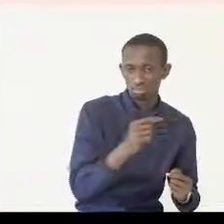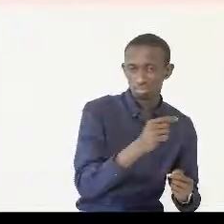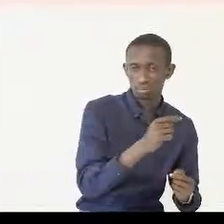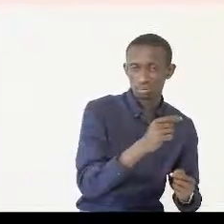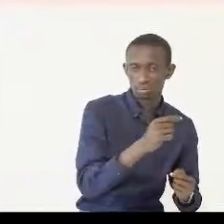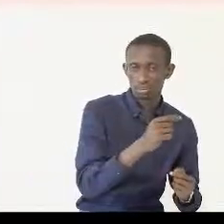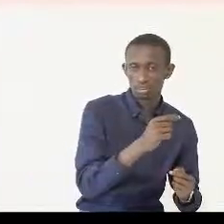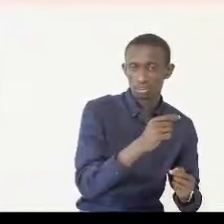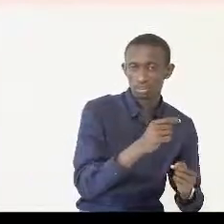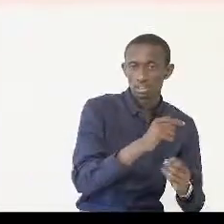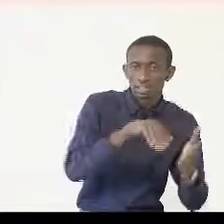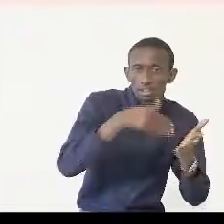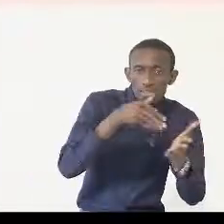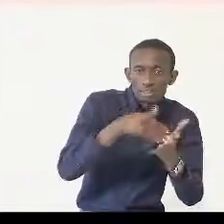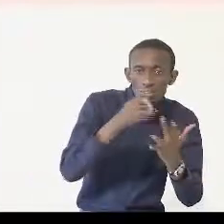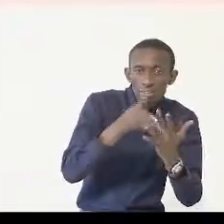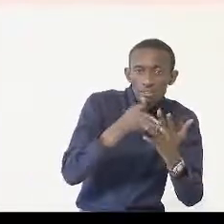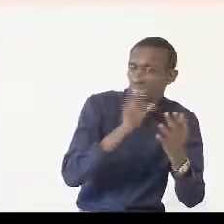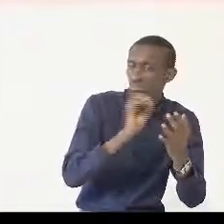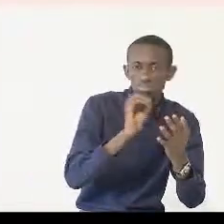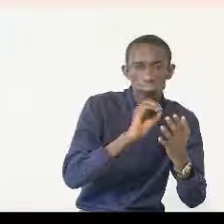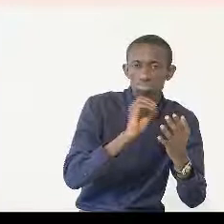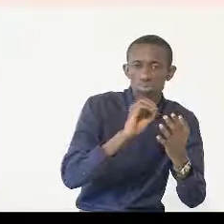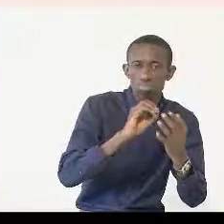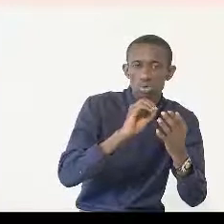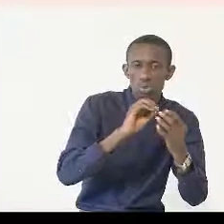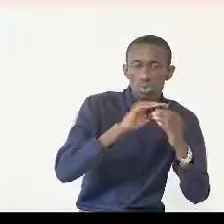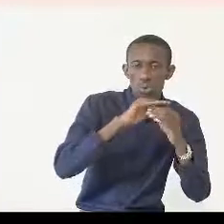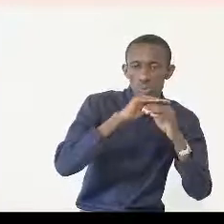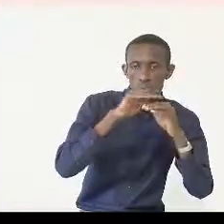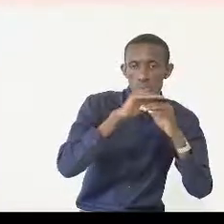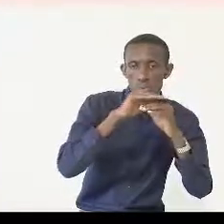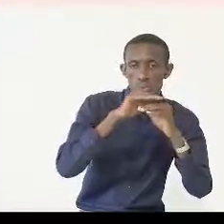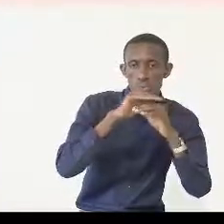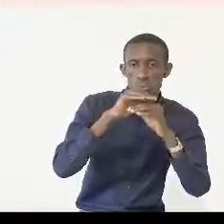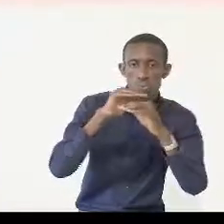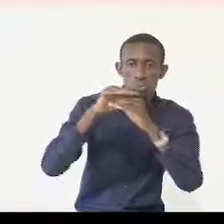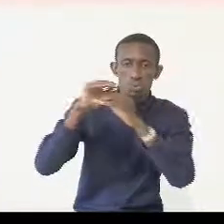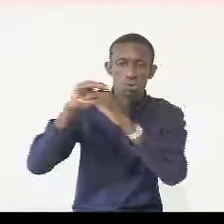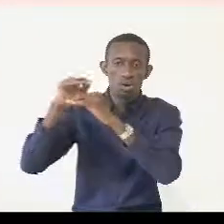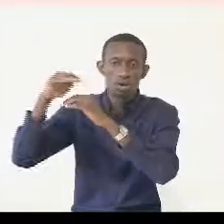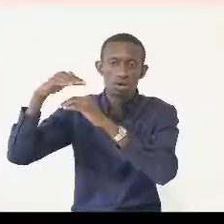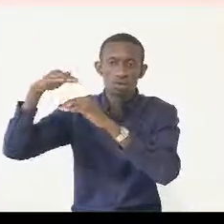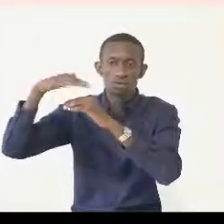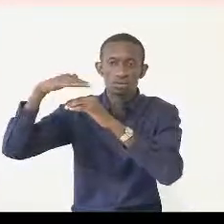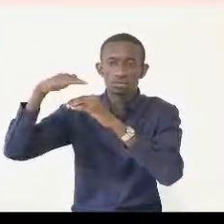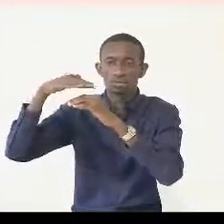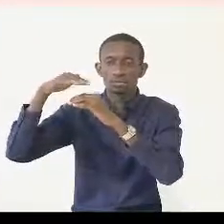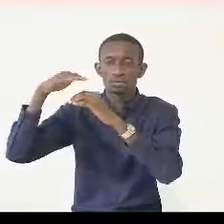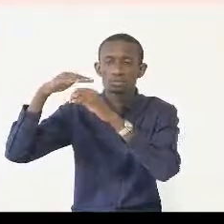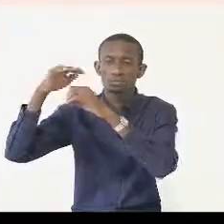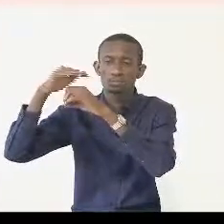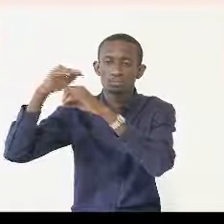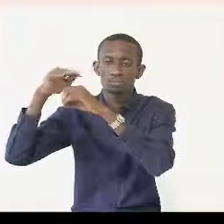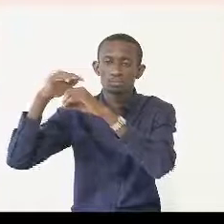the center, and it makes this bore not to follow the line that we see, the dotted line there.